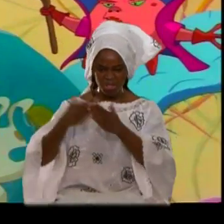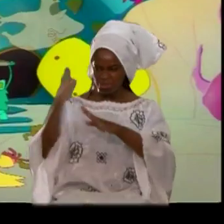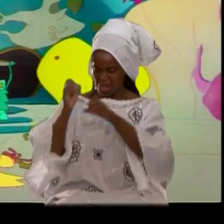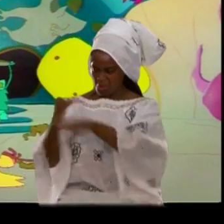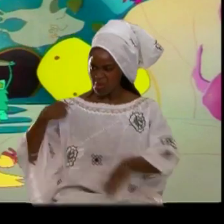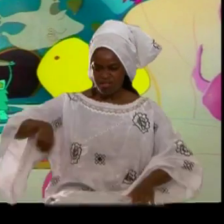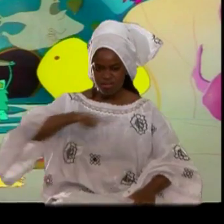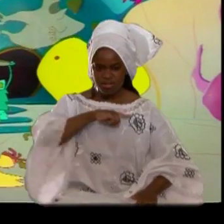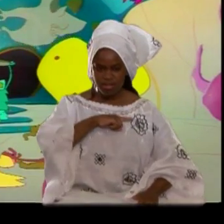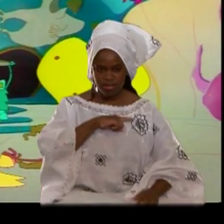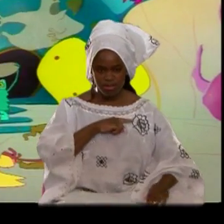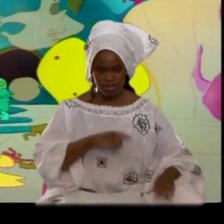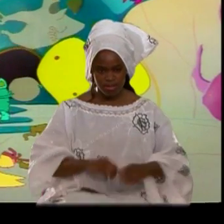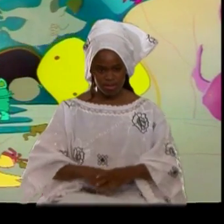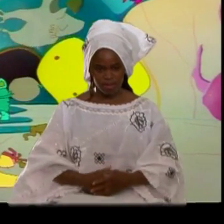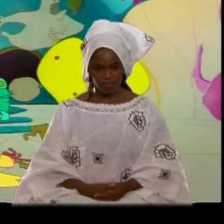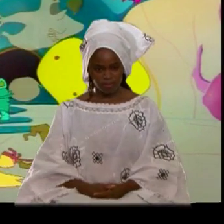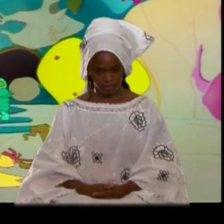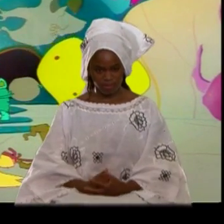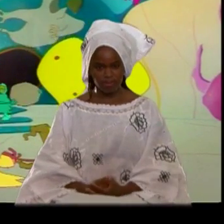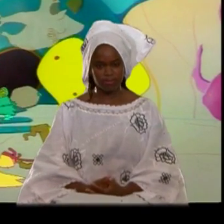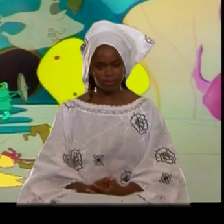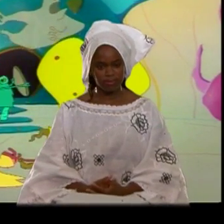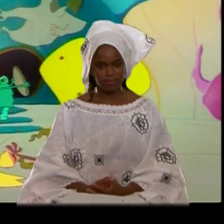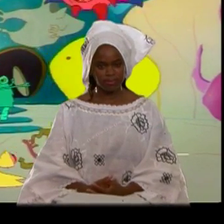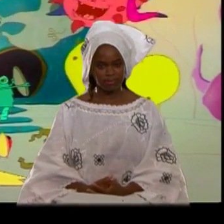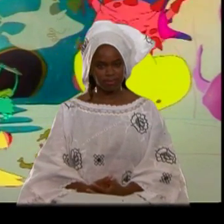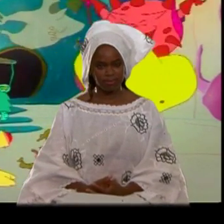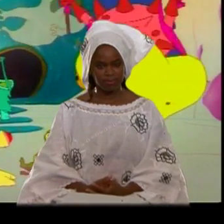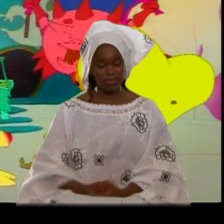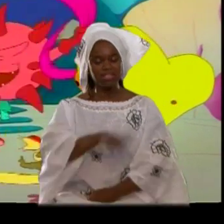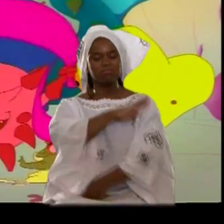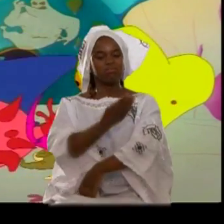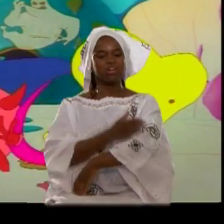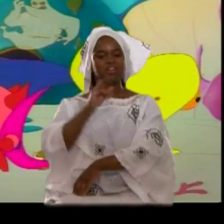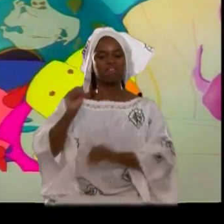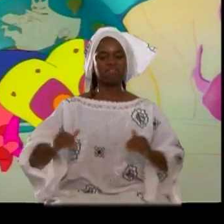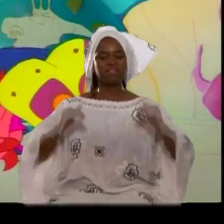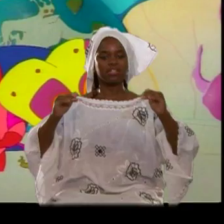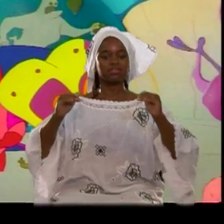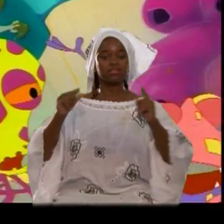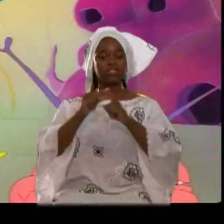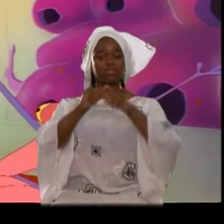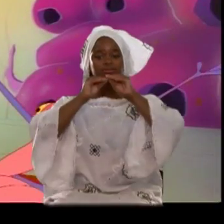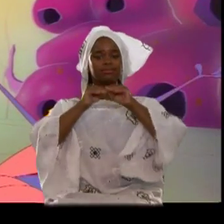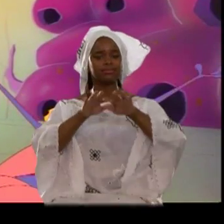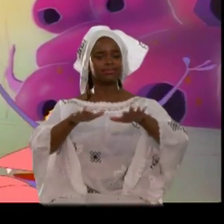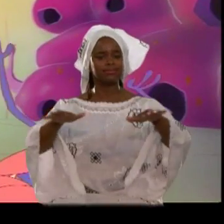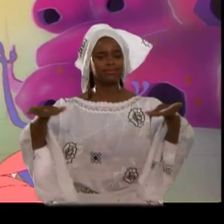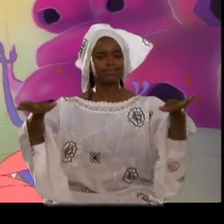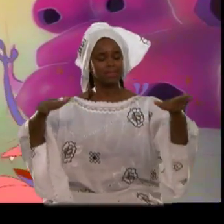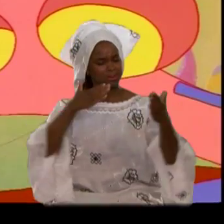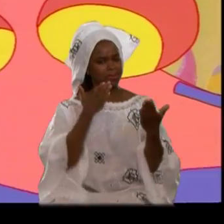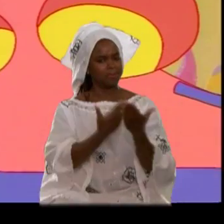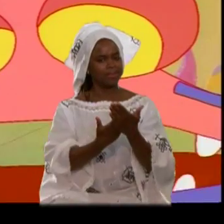Humanity must pay for all the trouble they cause us. Overlord AIDS, words are all well and good, but what we need